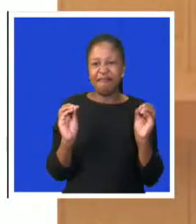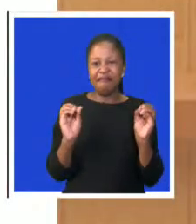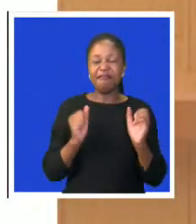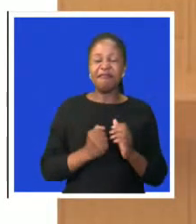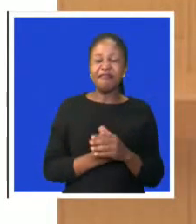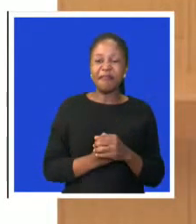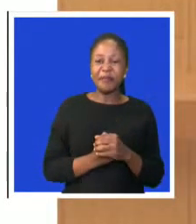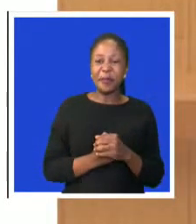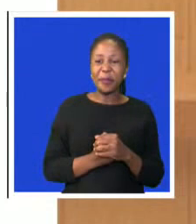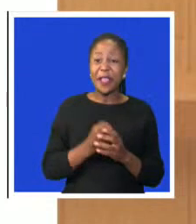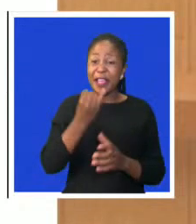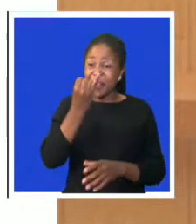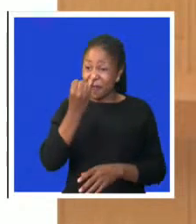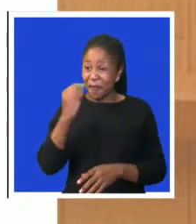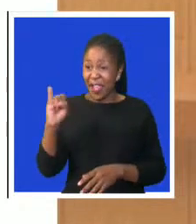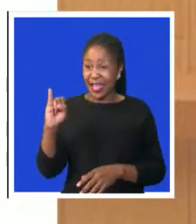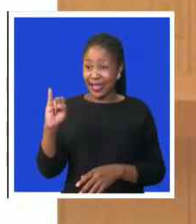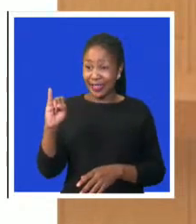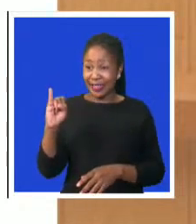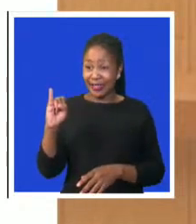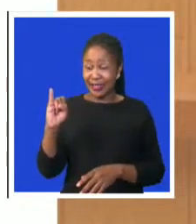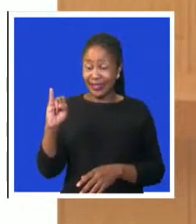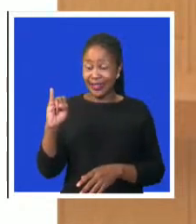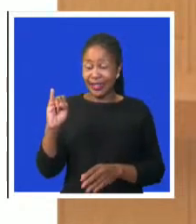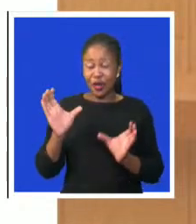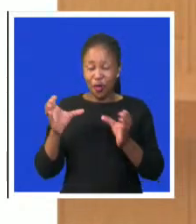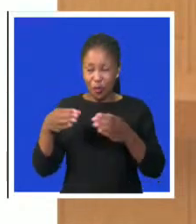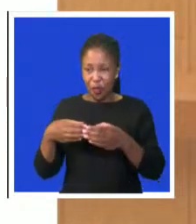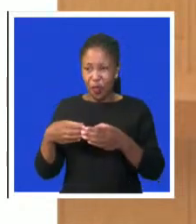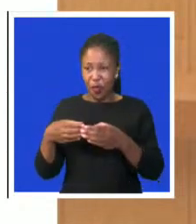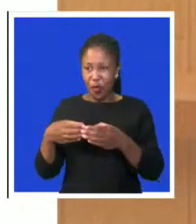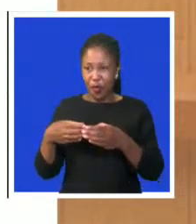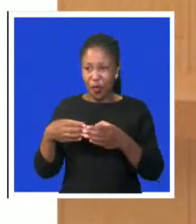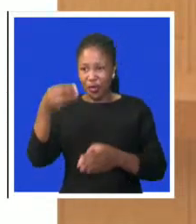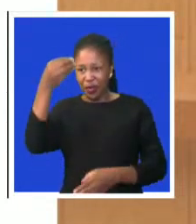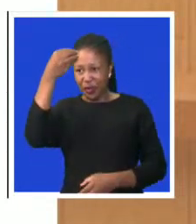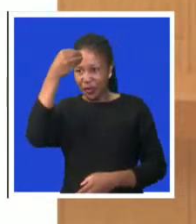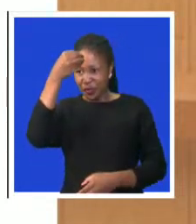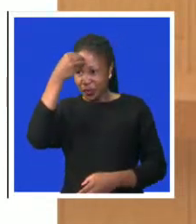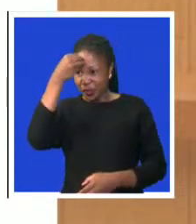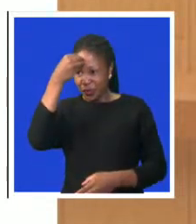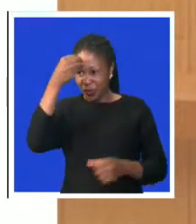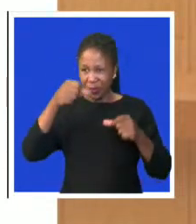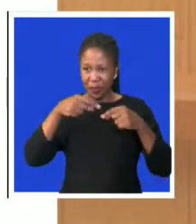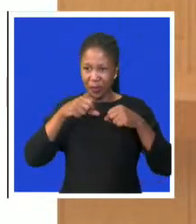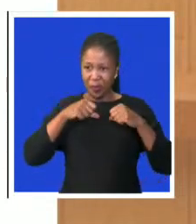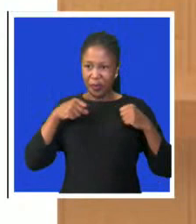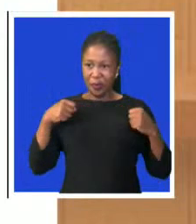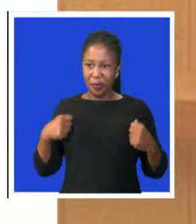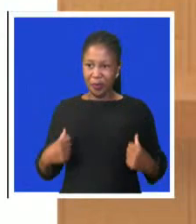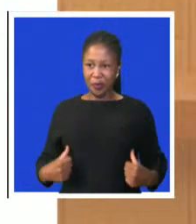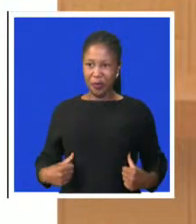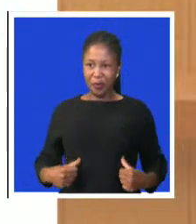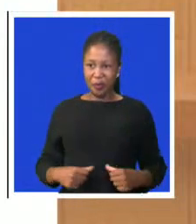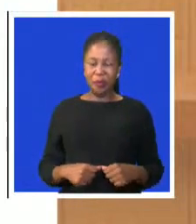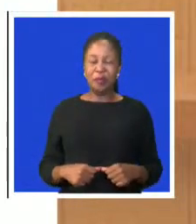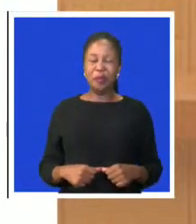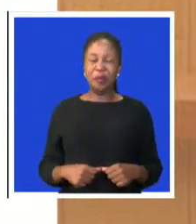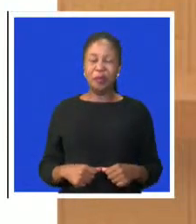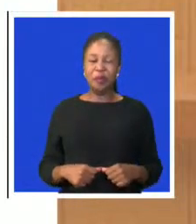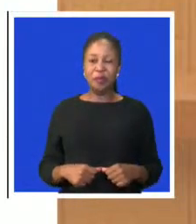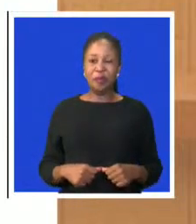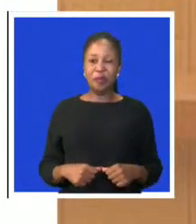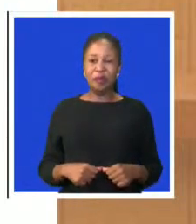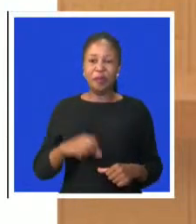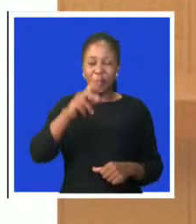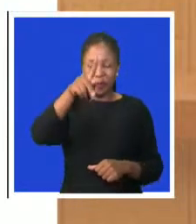going to look at are the Pharisees. The Pharisees were strict observers